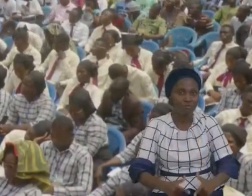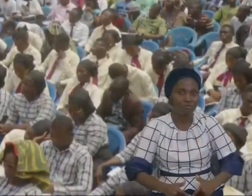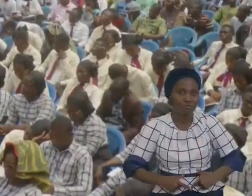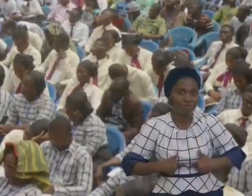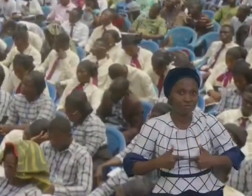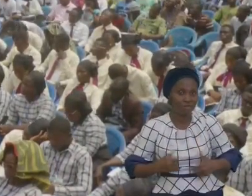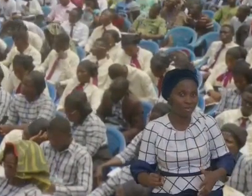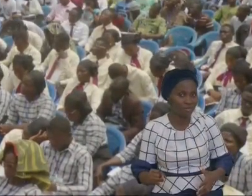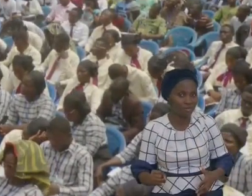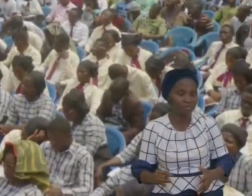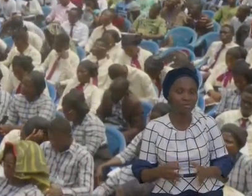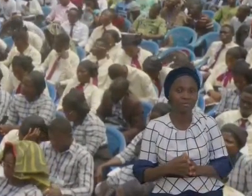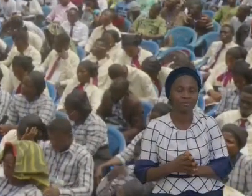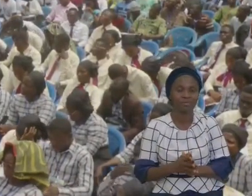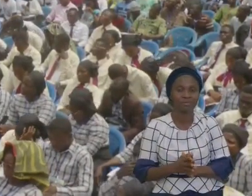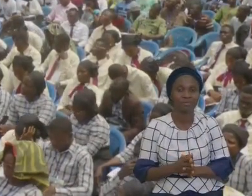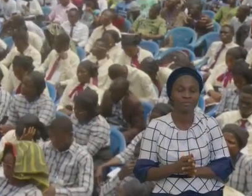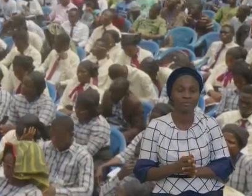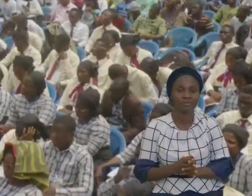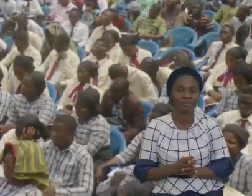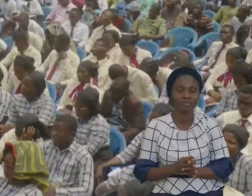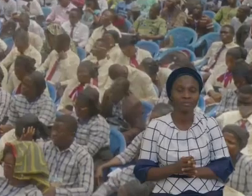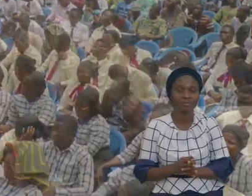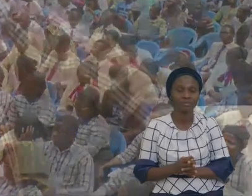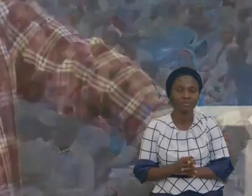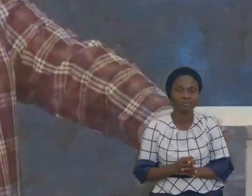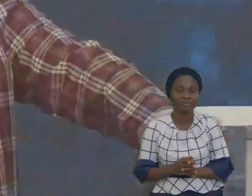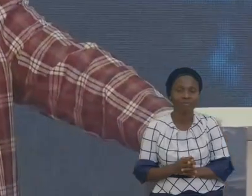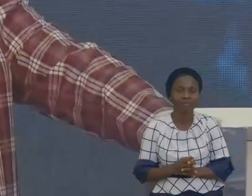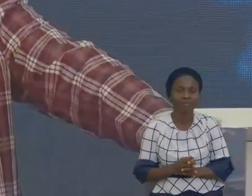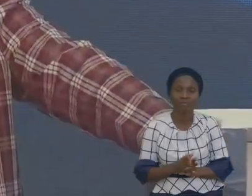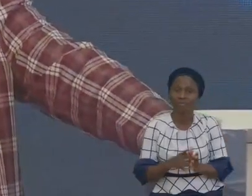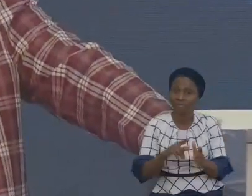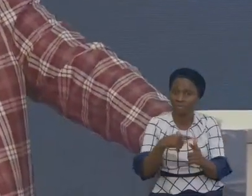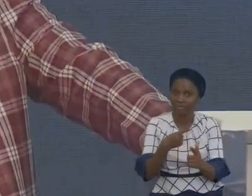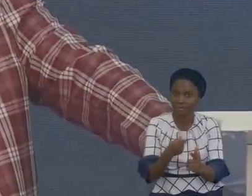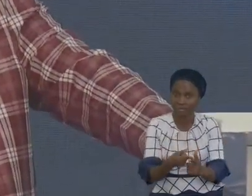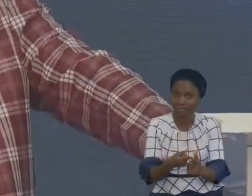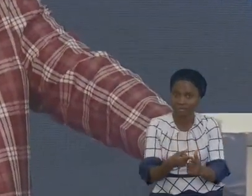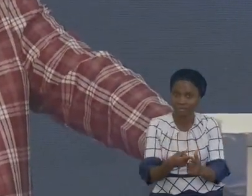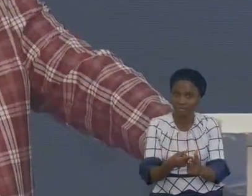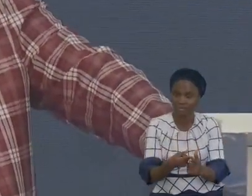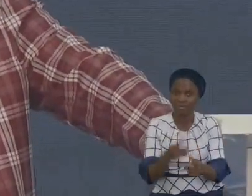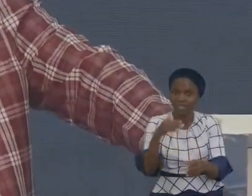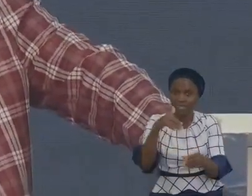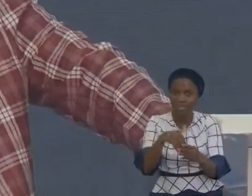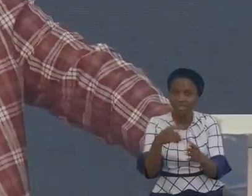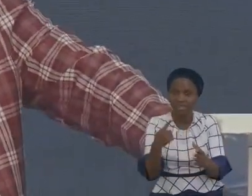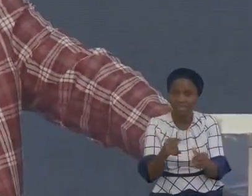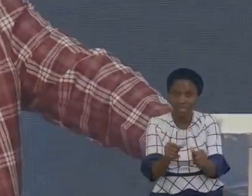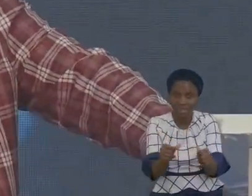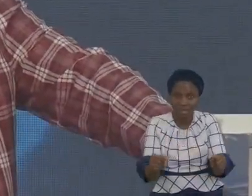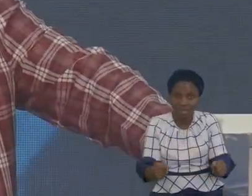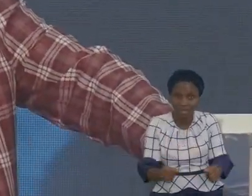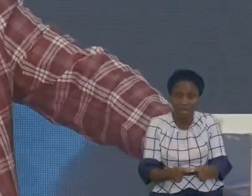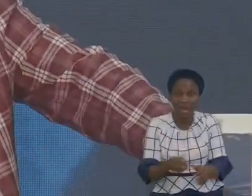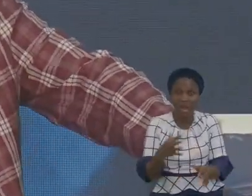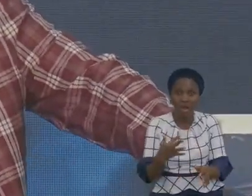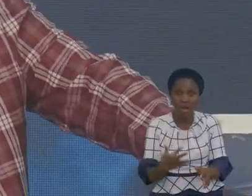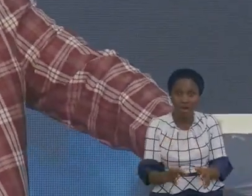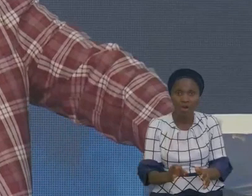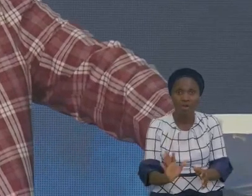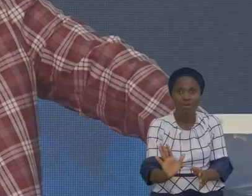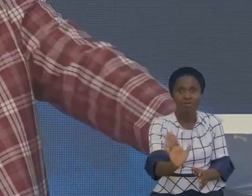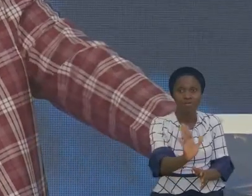And then in the area of your private spiritual